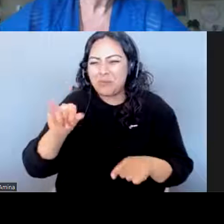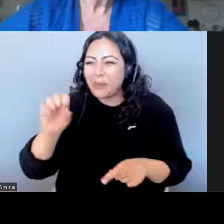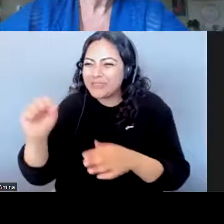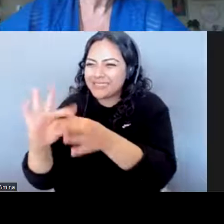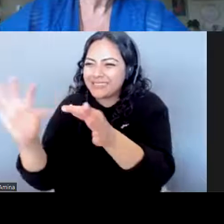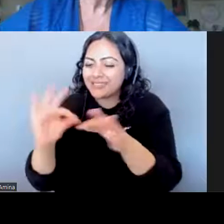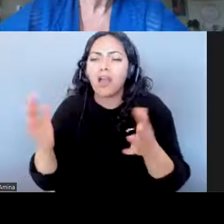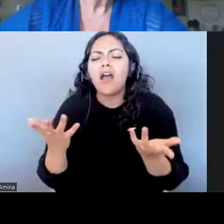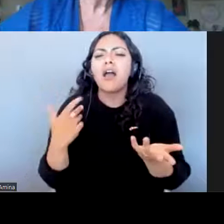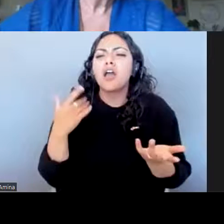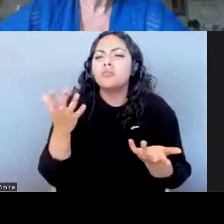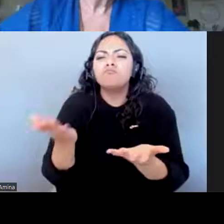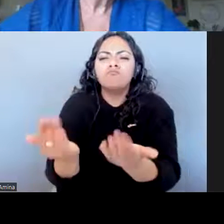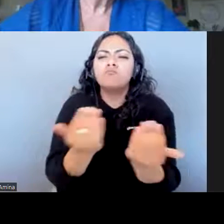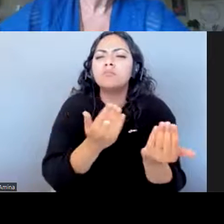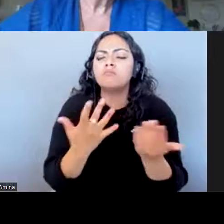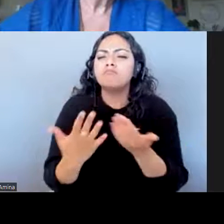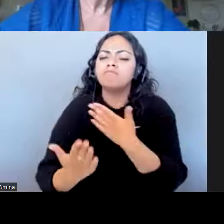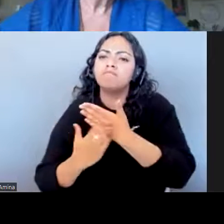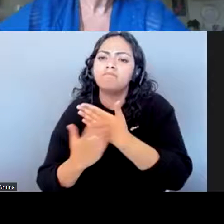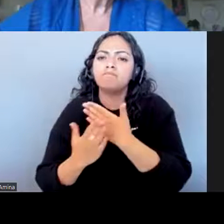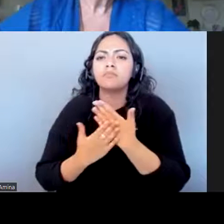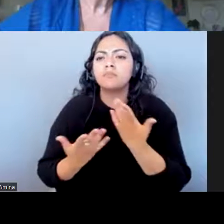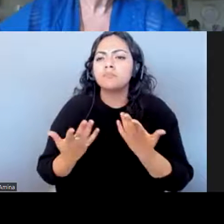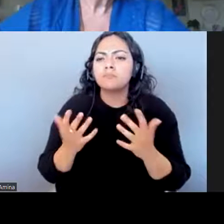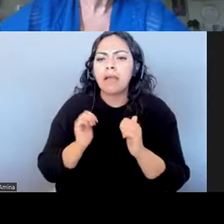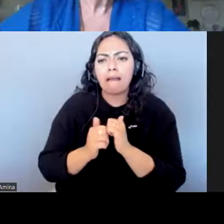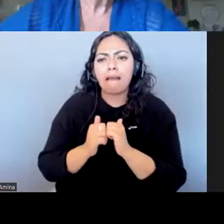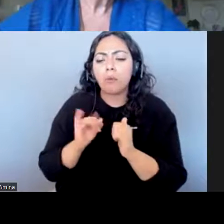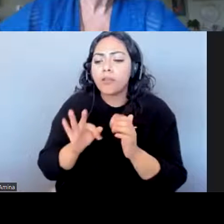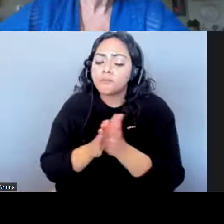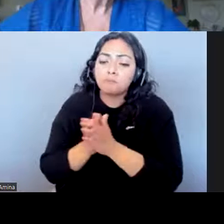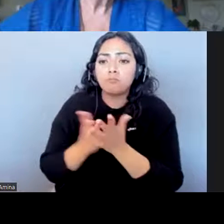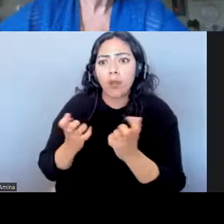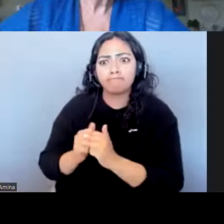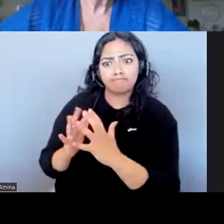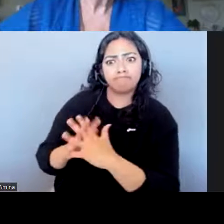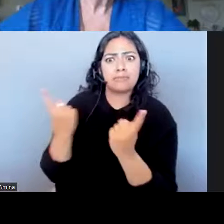to hear, what are your key advices for someone who wants to get started?